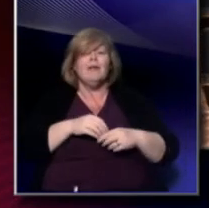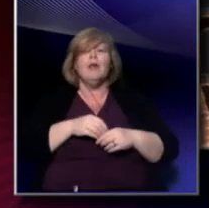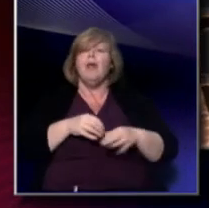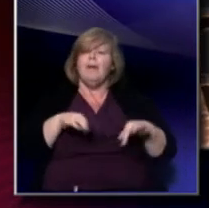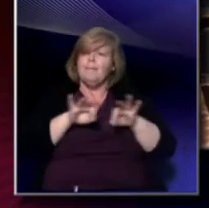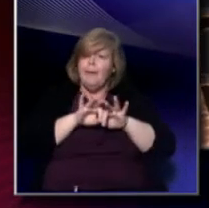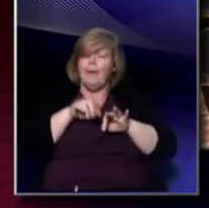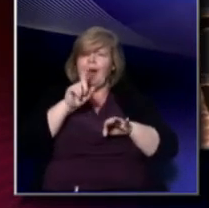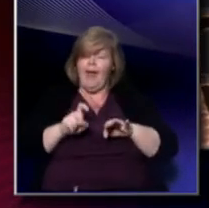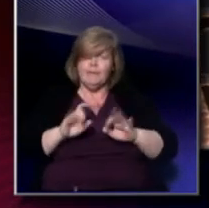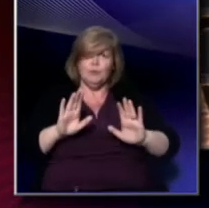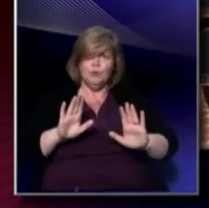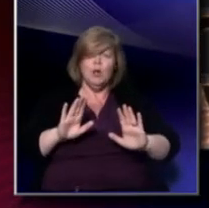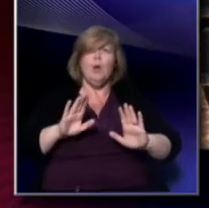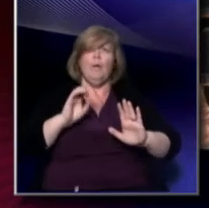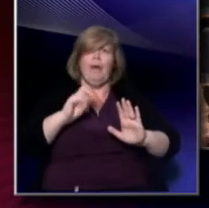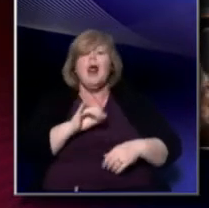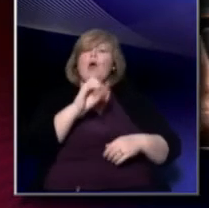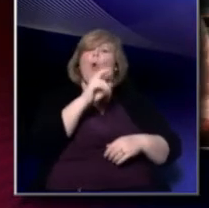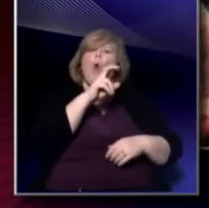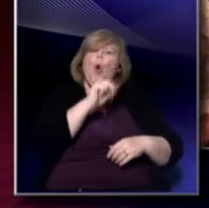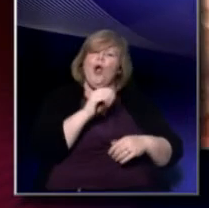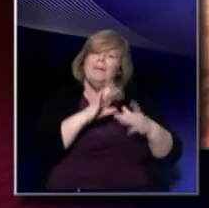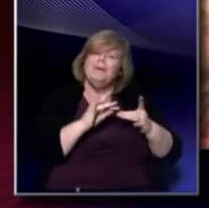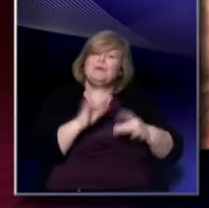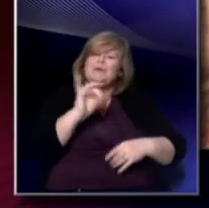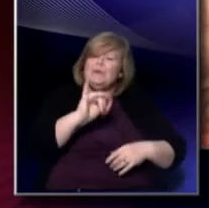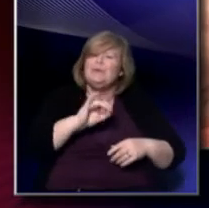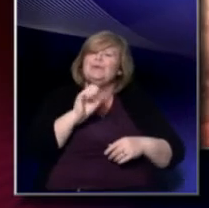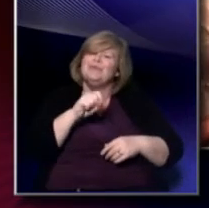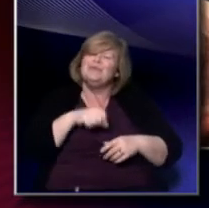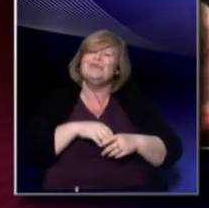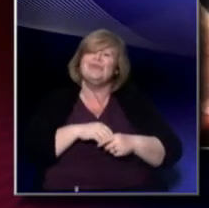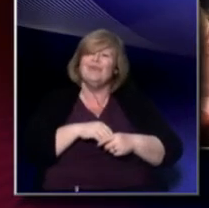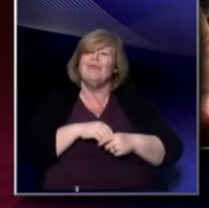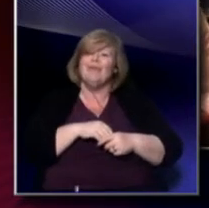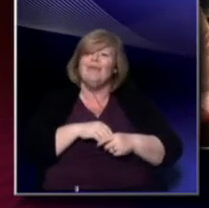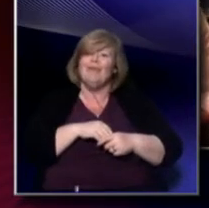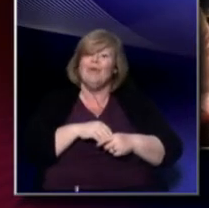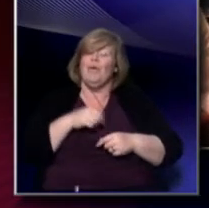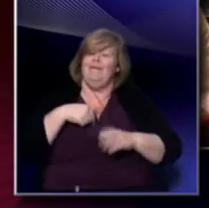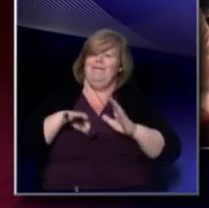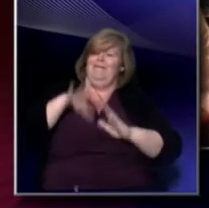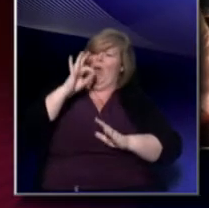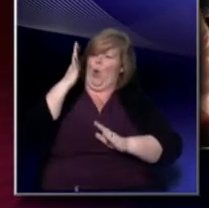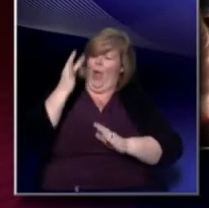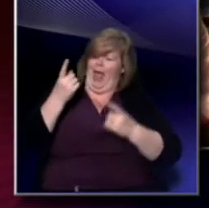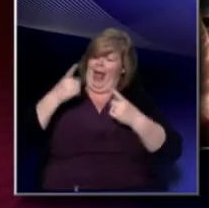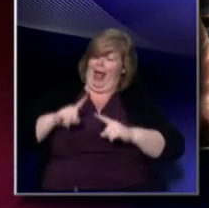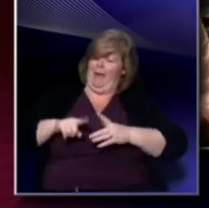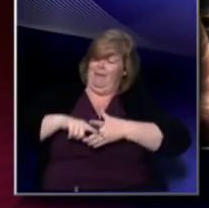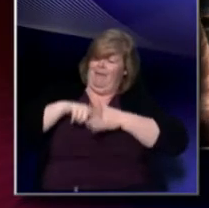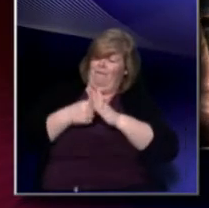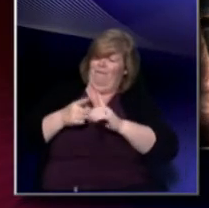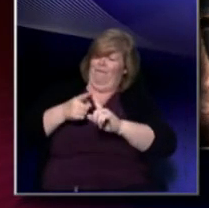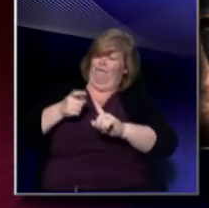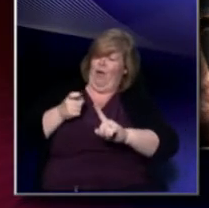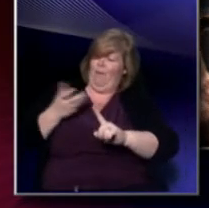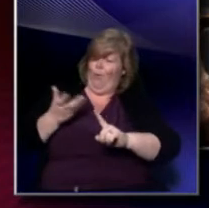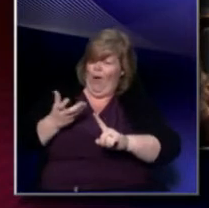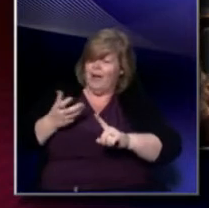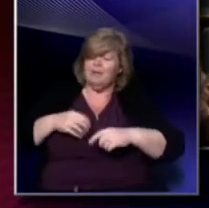the things that we're developing within the school that are in, that we came up with a root cause analysis, it wasn't just something that